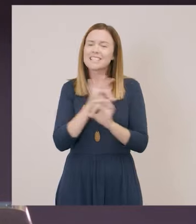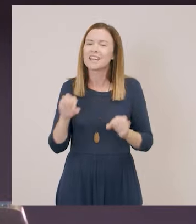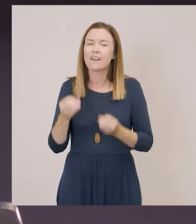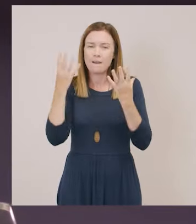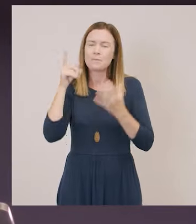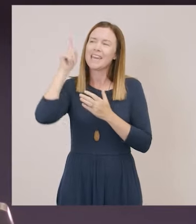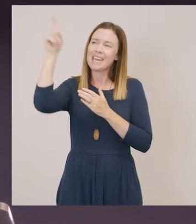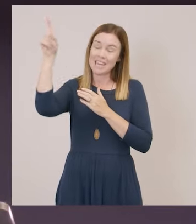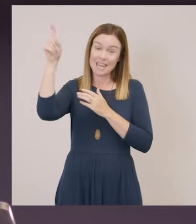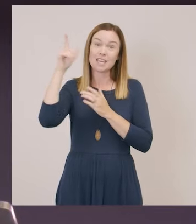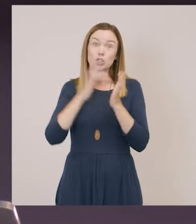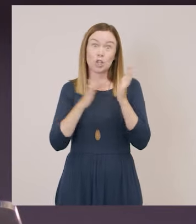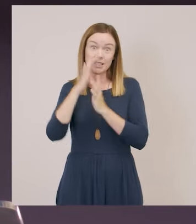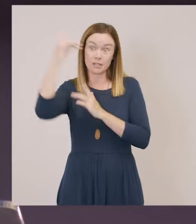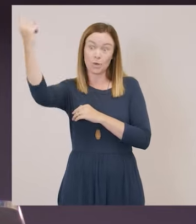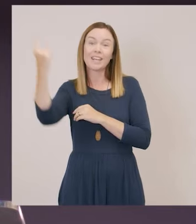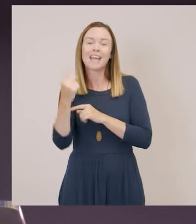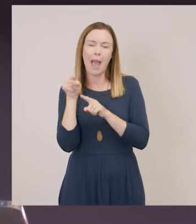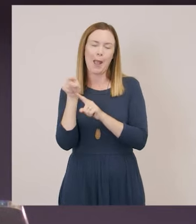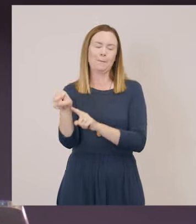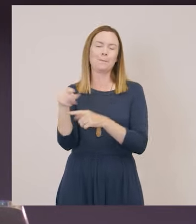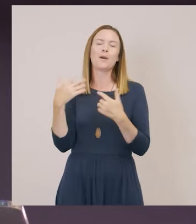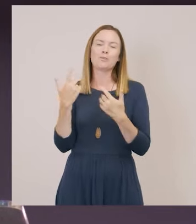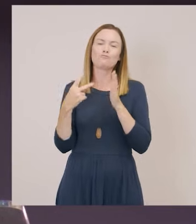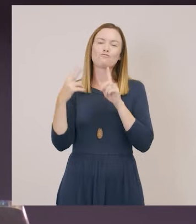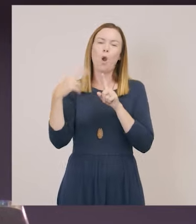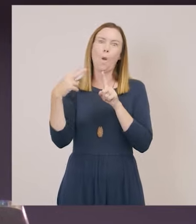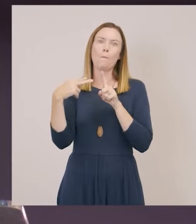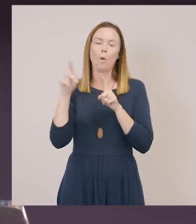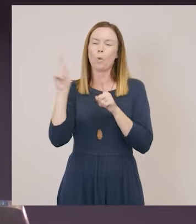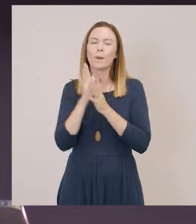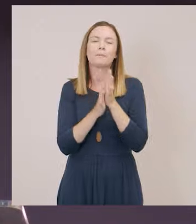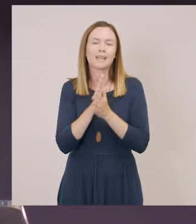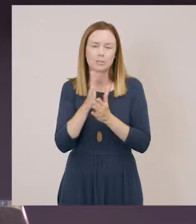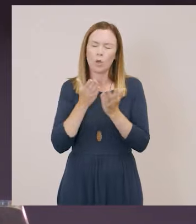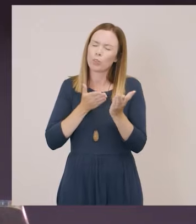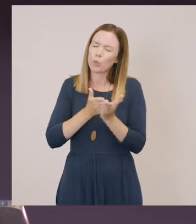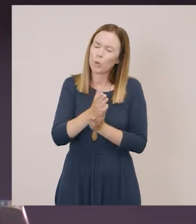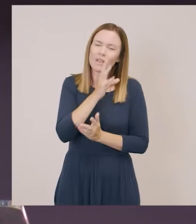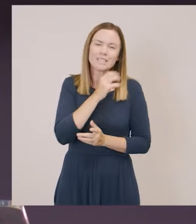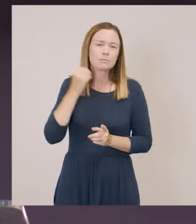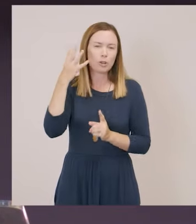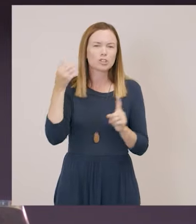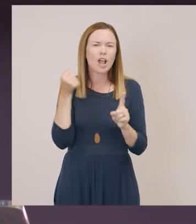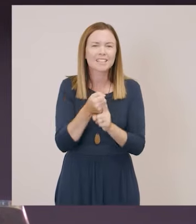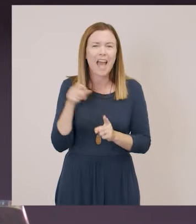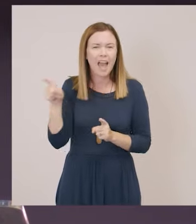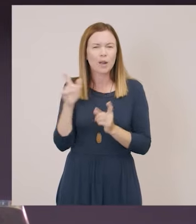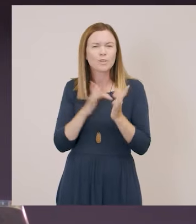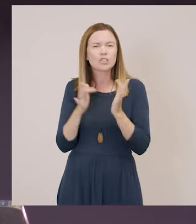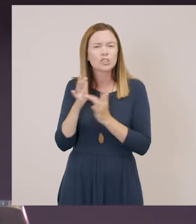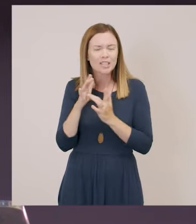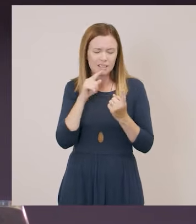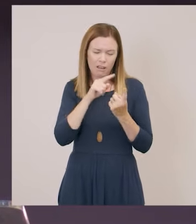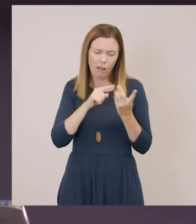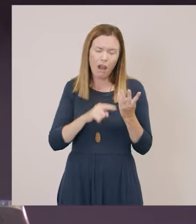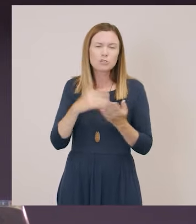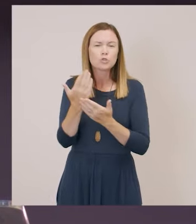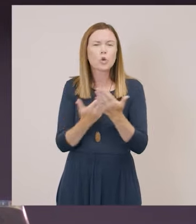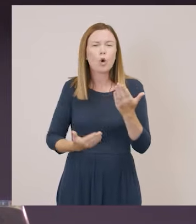to be permanently under spiritual attack. Every story you read is a struggle